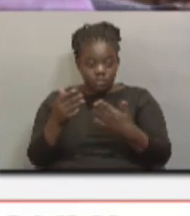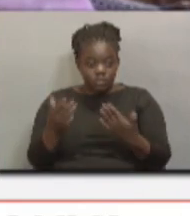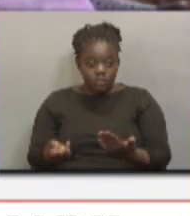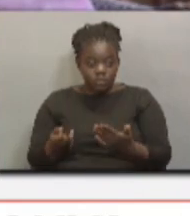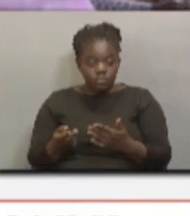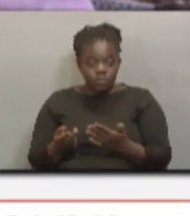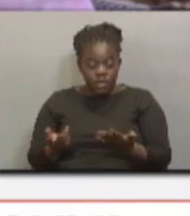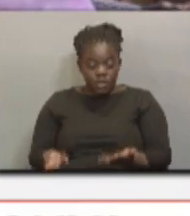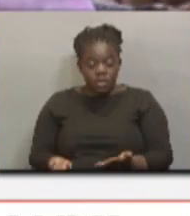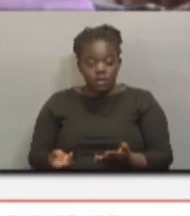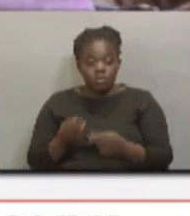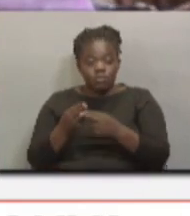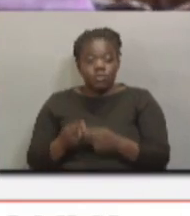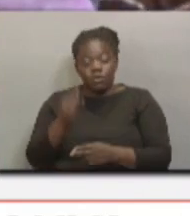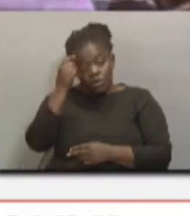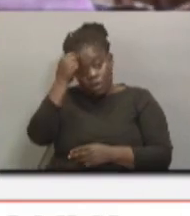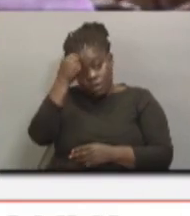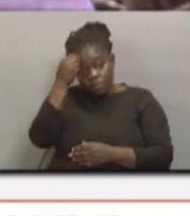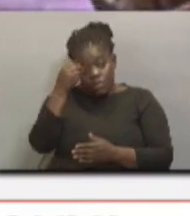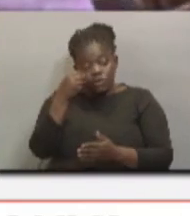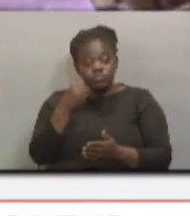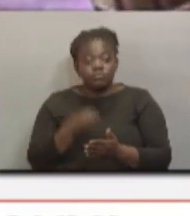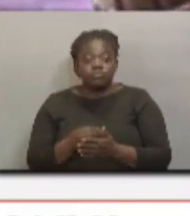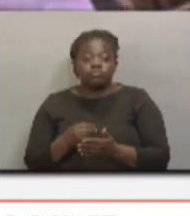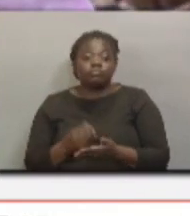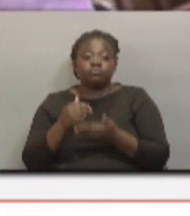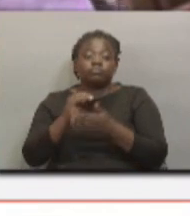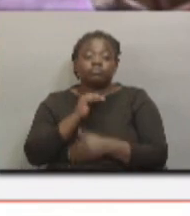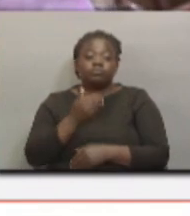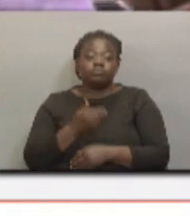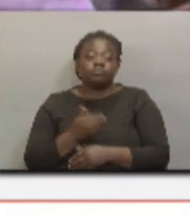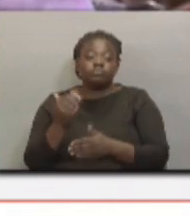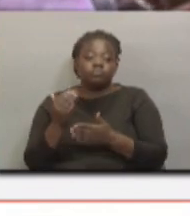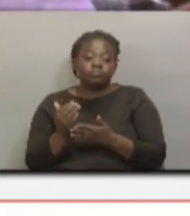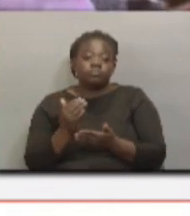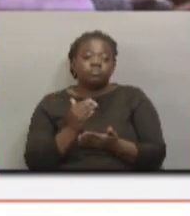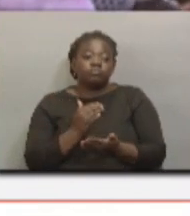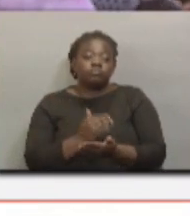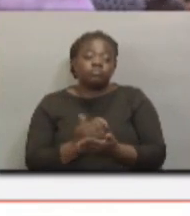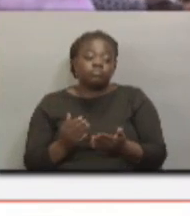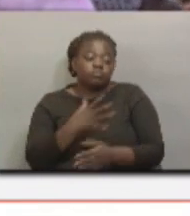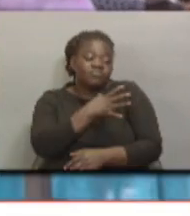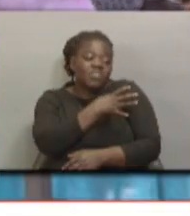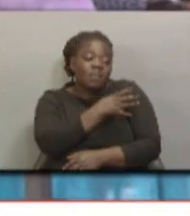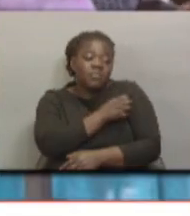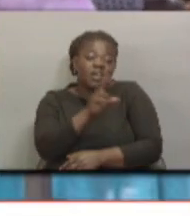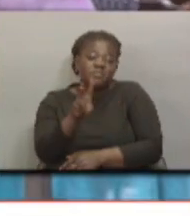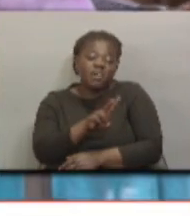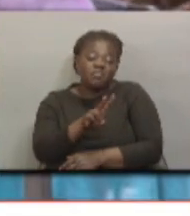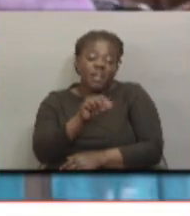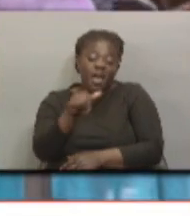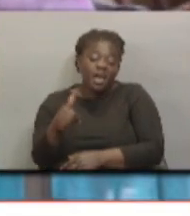government, it help us because the pressure is not like the other